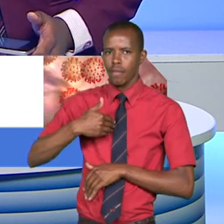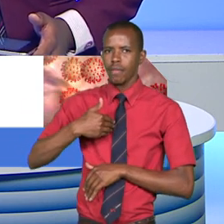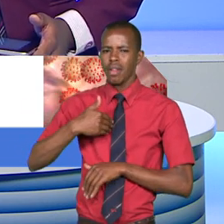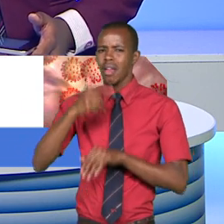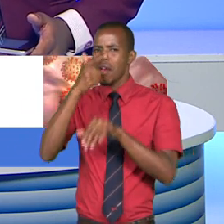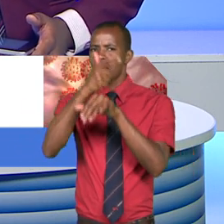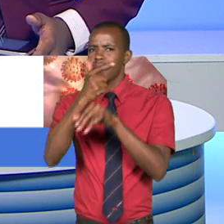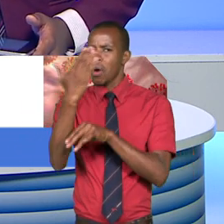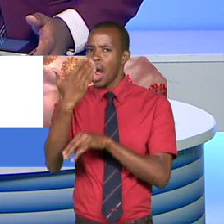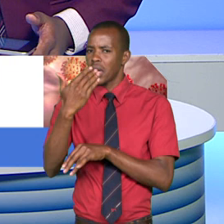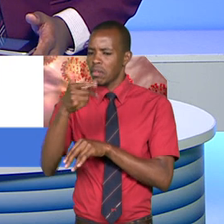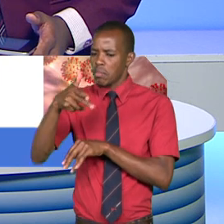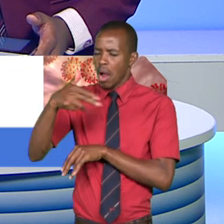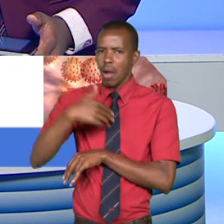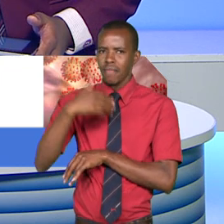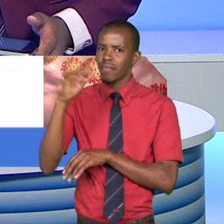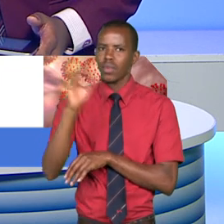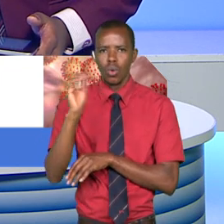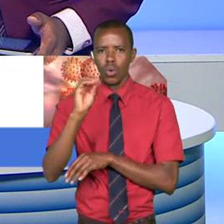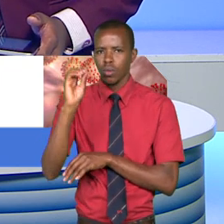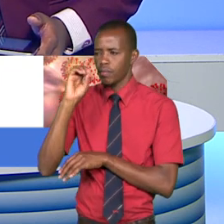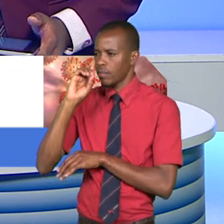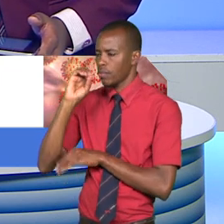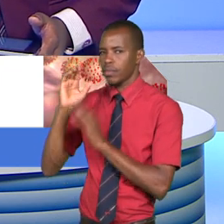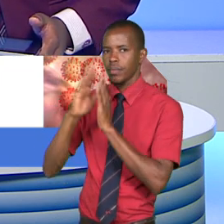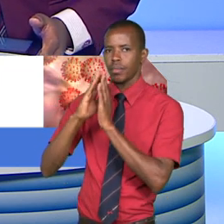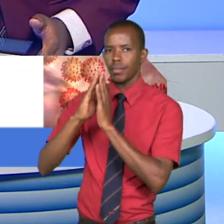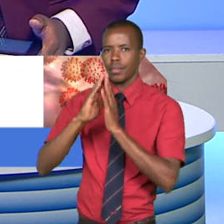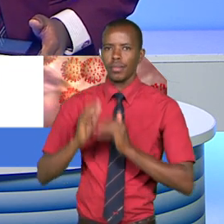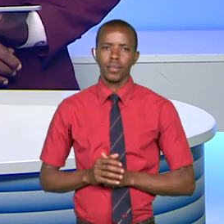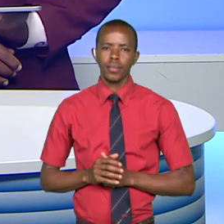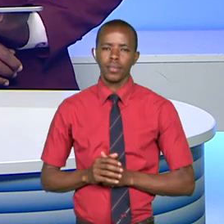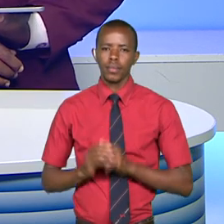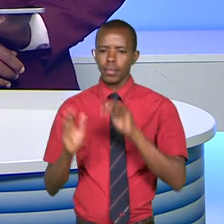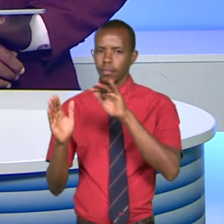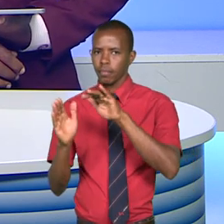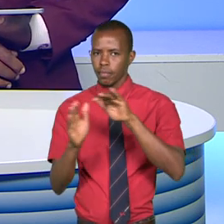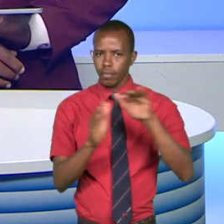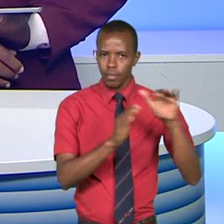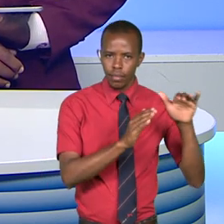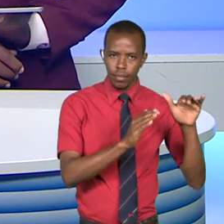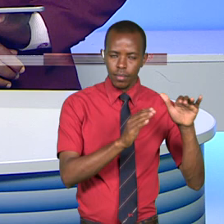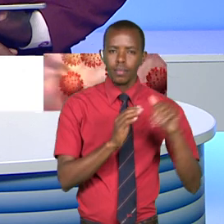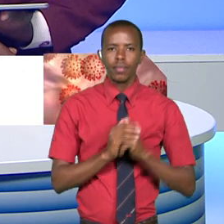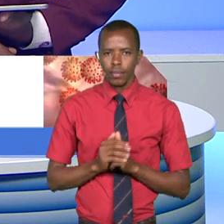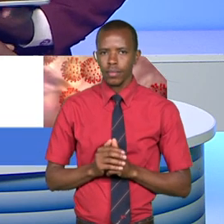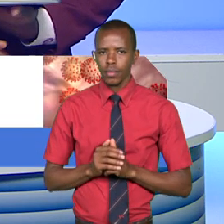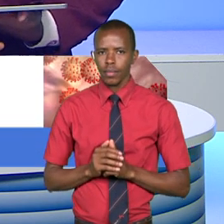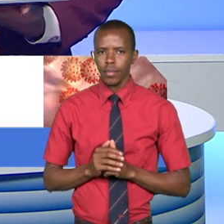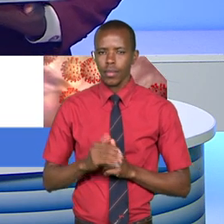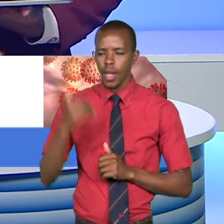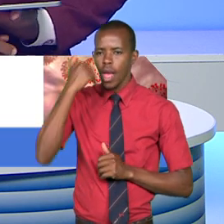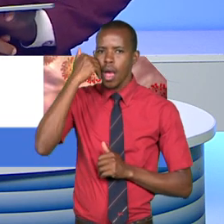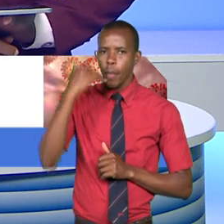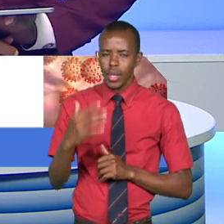his hands in the video when it is struck. Majibu Kisau with the report. To soothe and relieve patients'